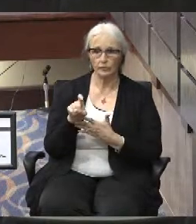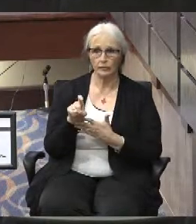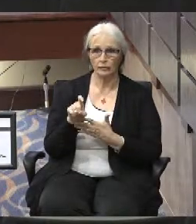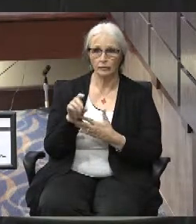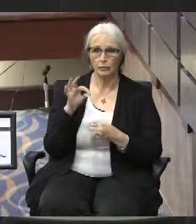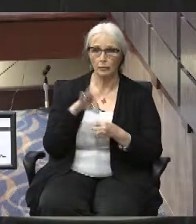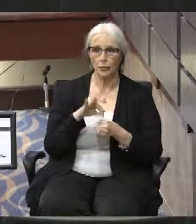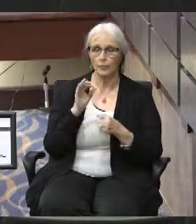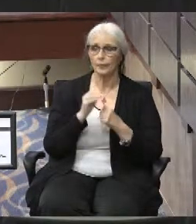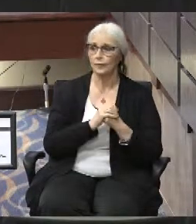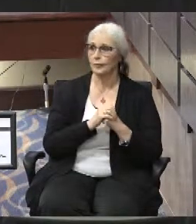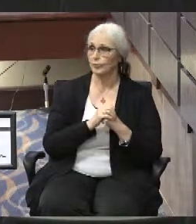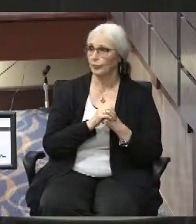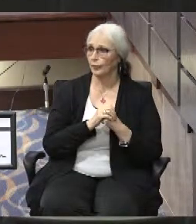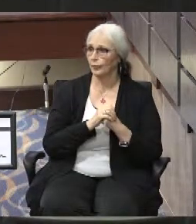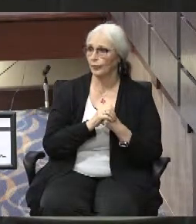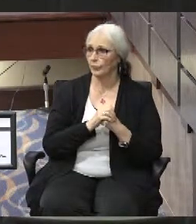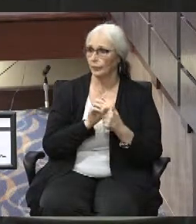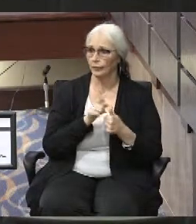council.